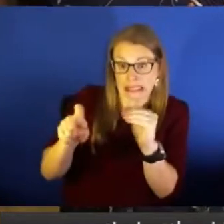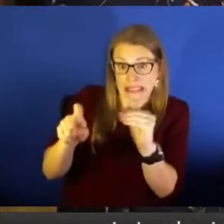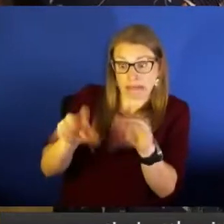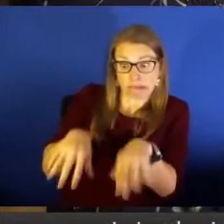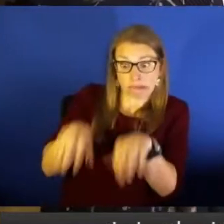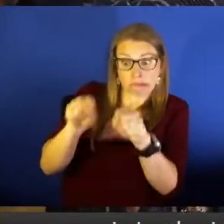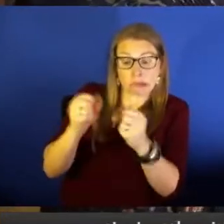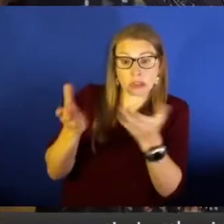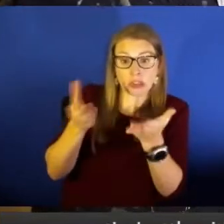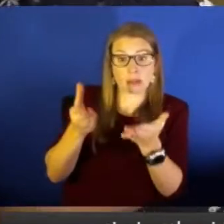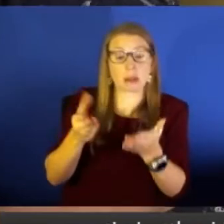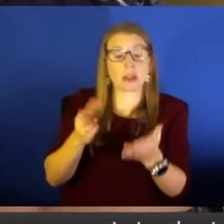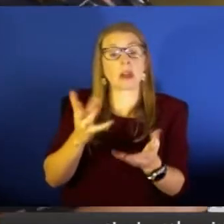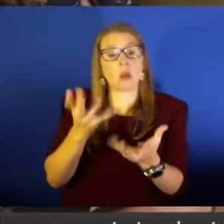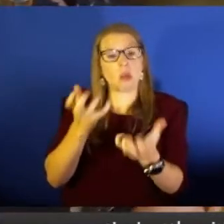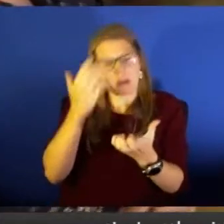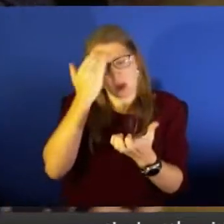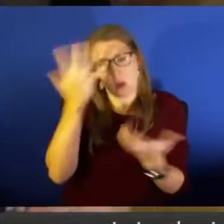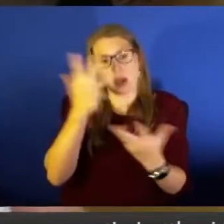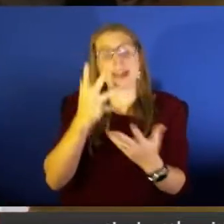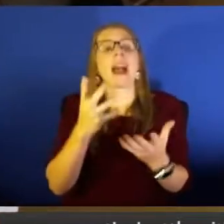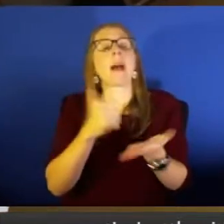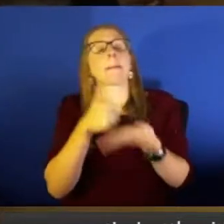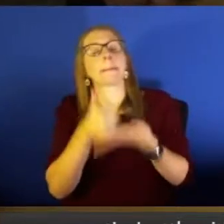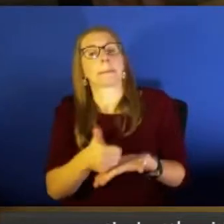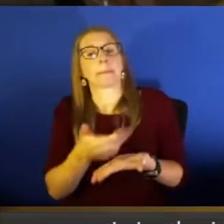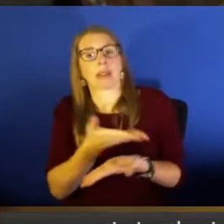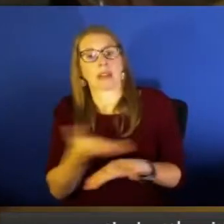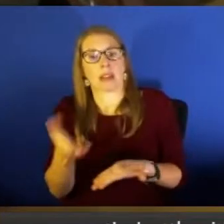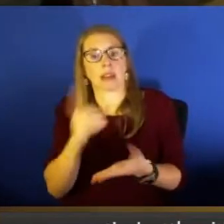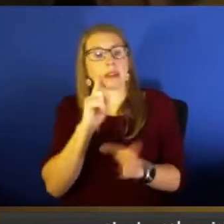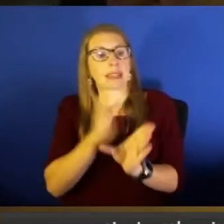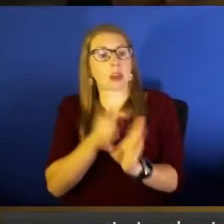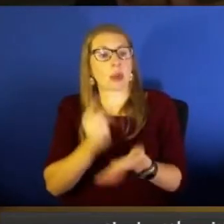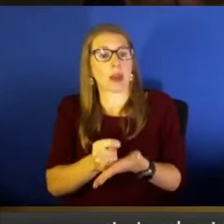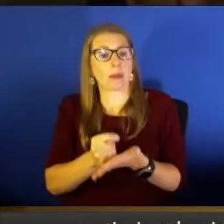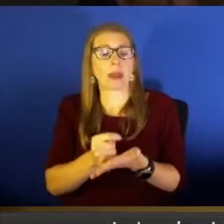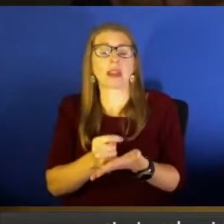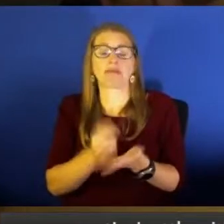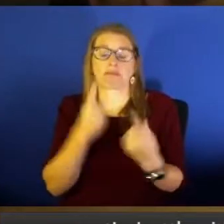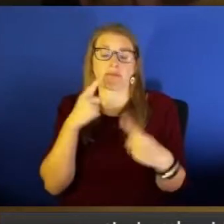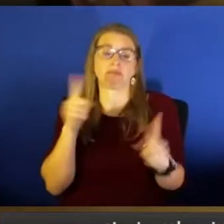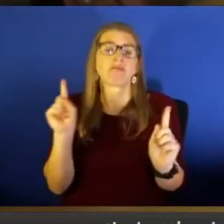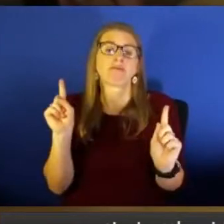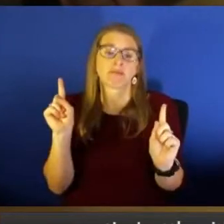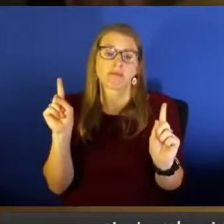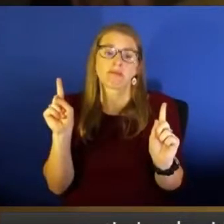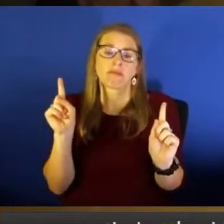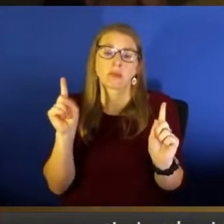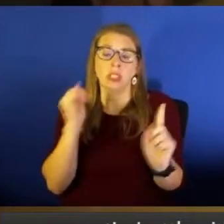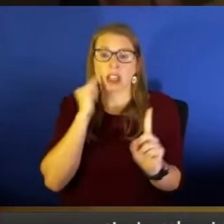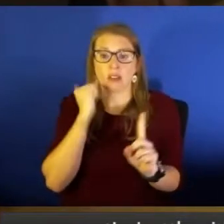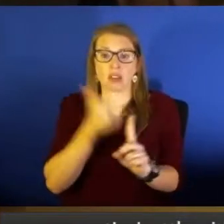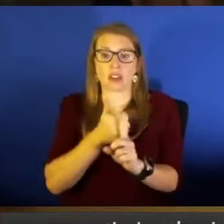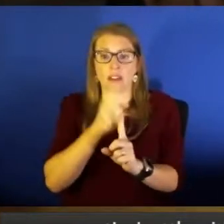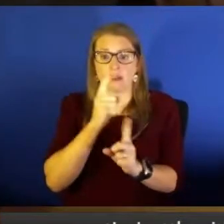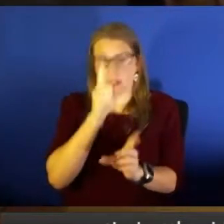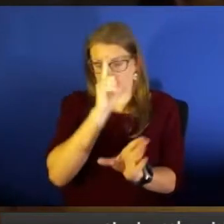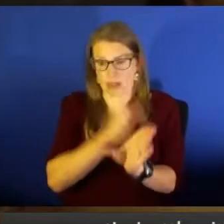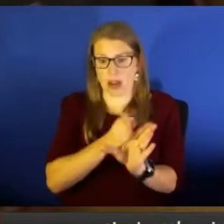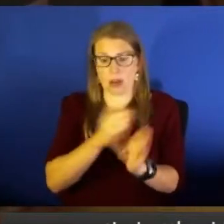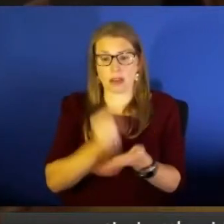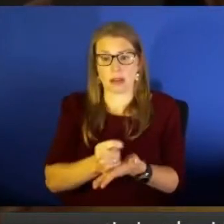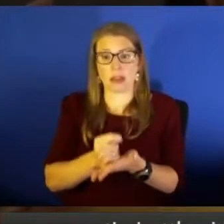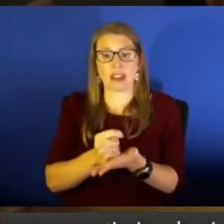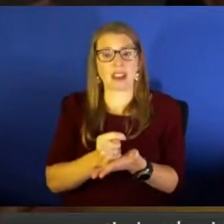help. We know for a fact that psychotherapy does work, and a lot of times if you've tried psychotherapy and you feel like it hasn't worked, there's a good chance that